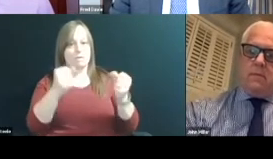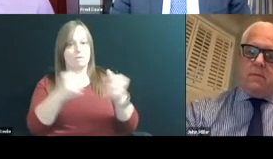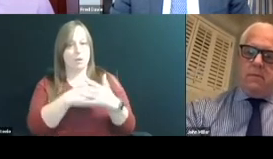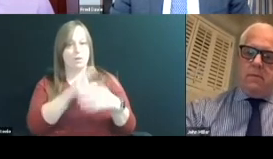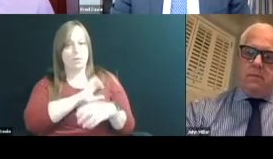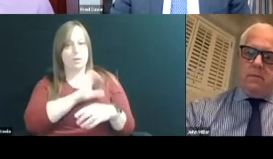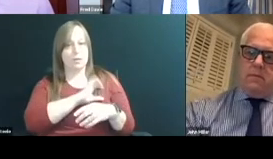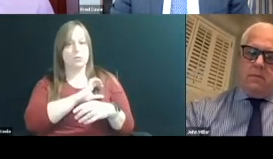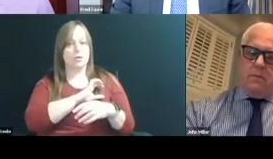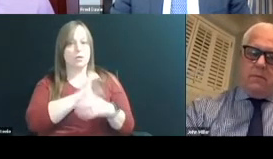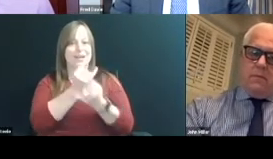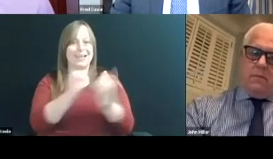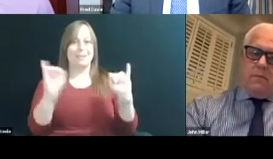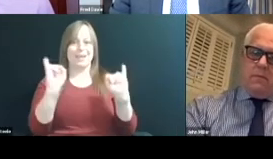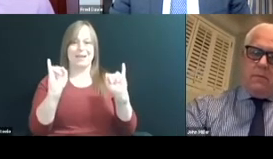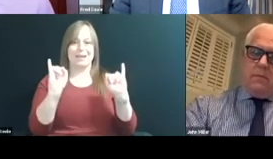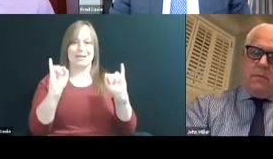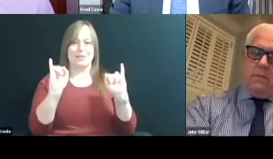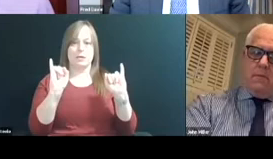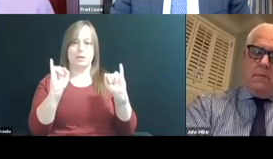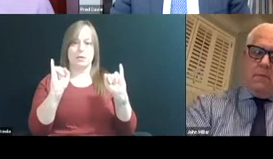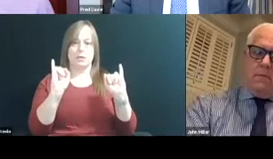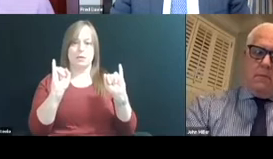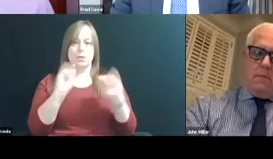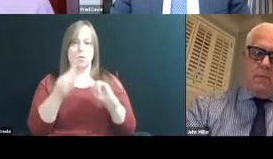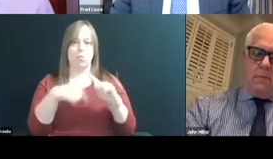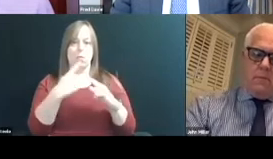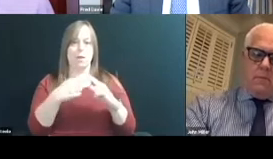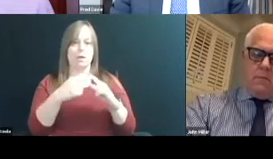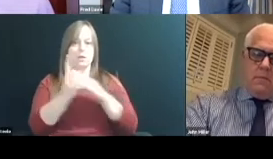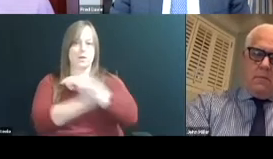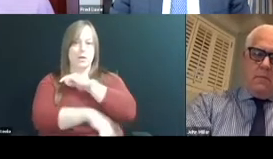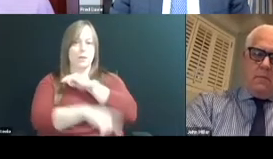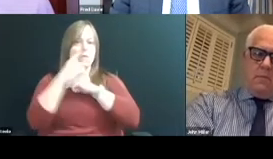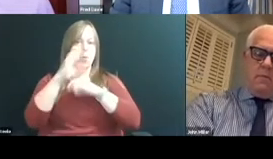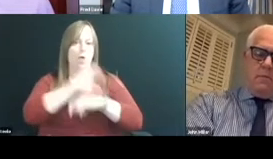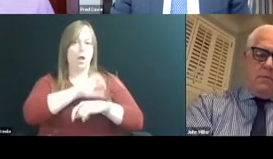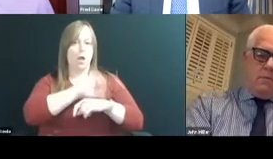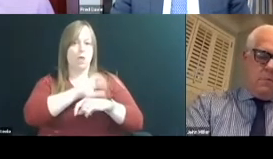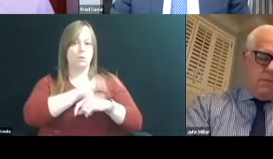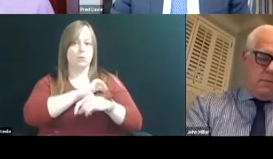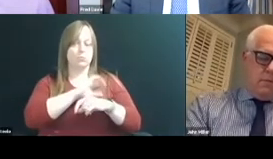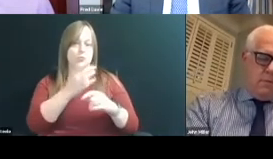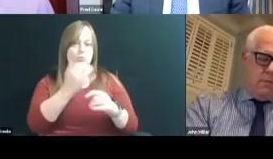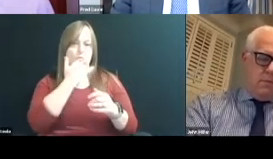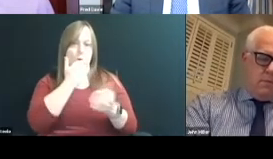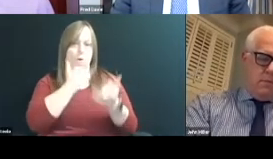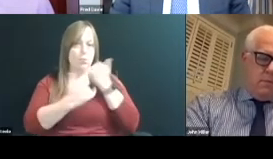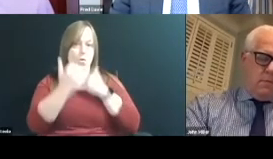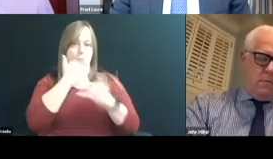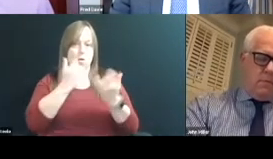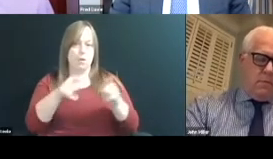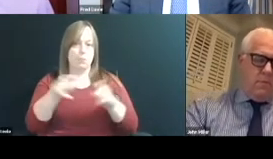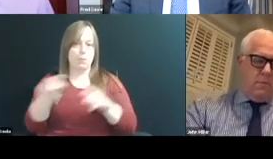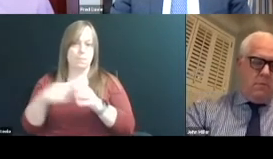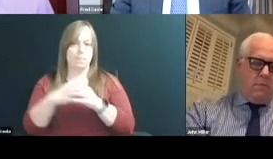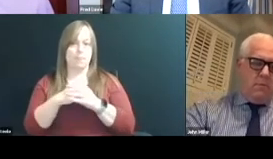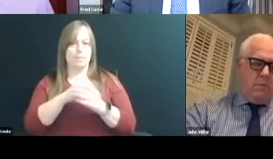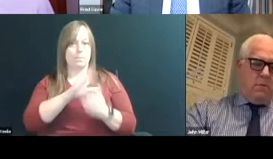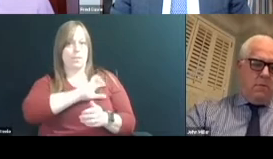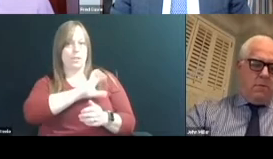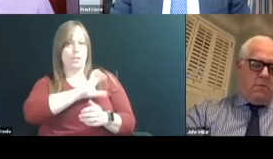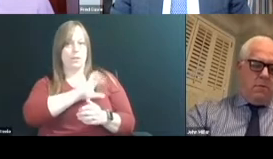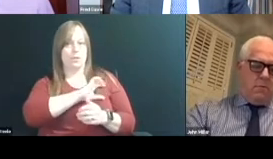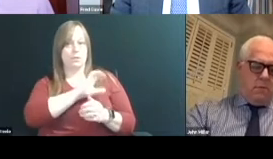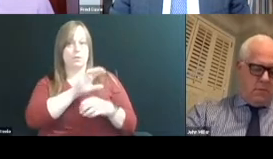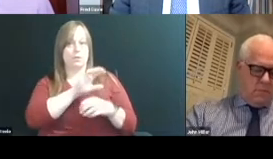need to have an independence when it comes to doling out discipline for officers who commit wrongdoings. So while the police